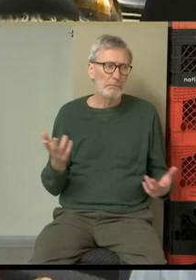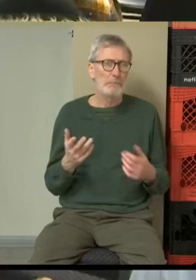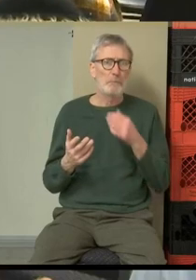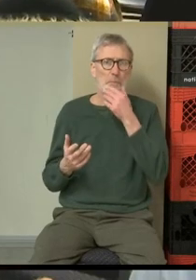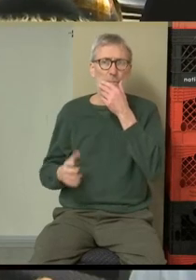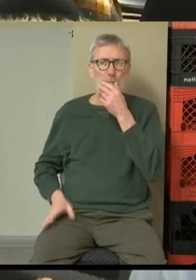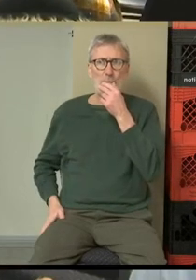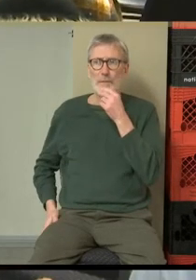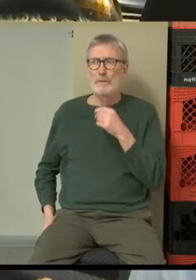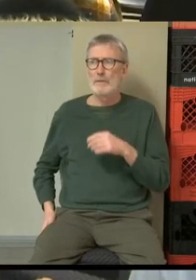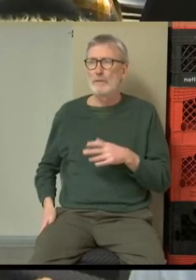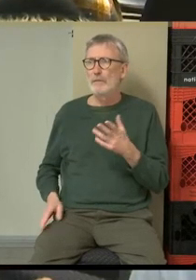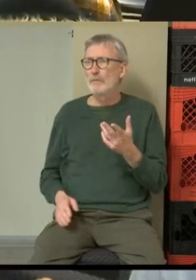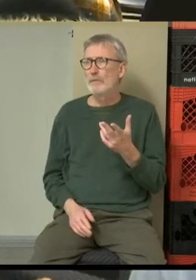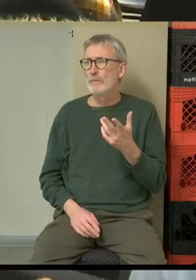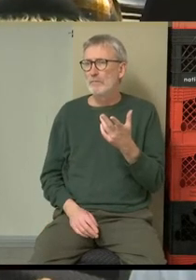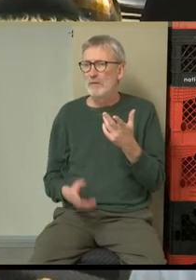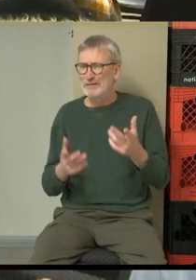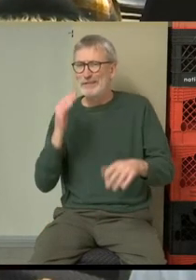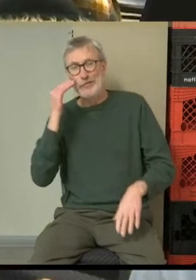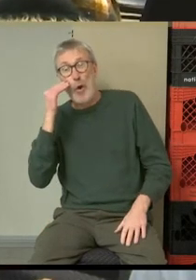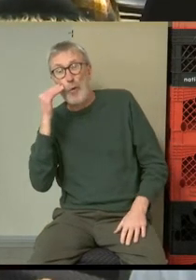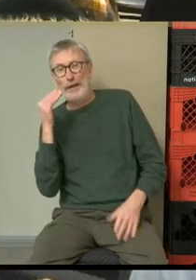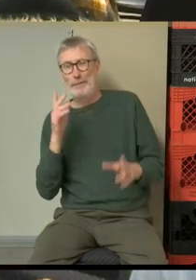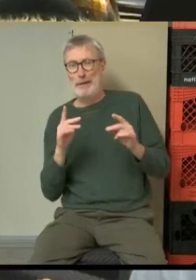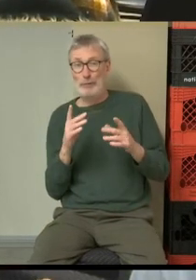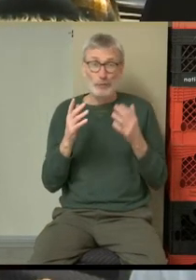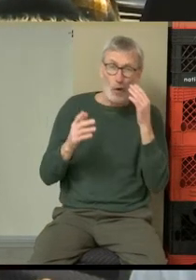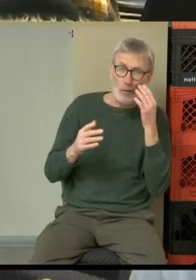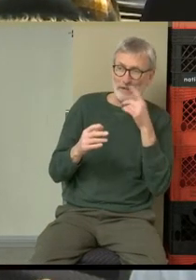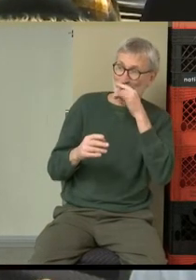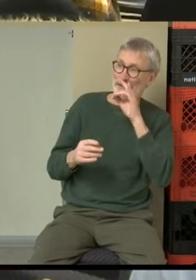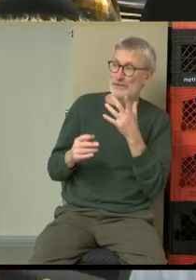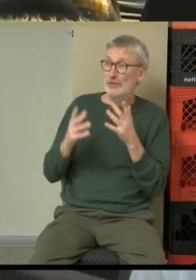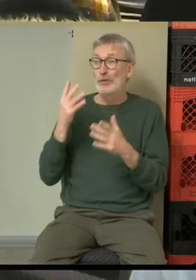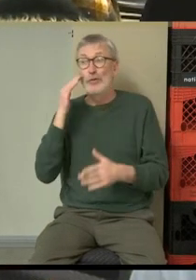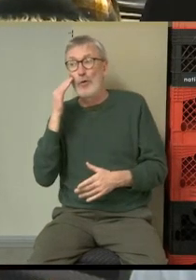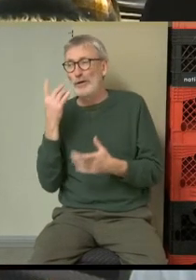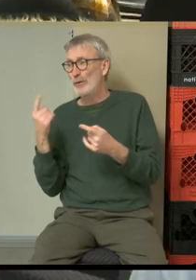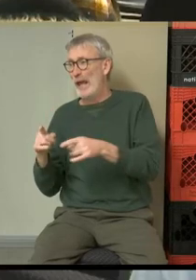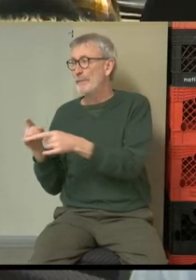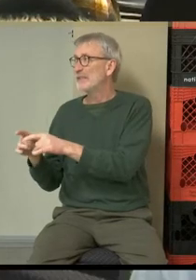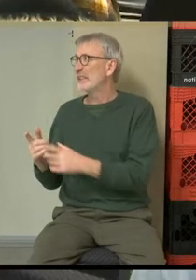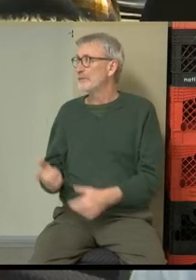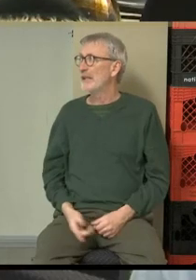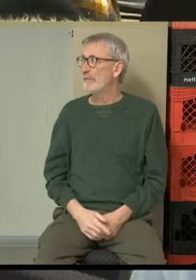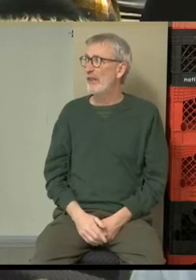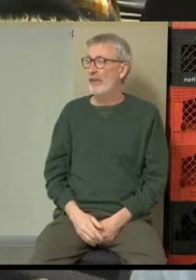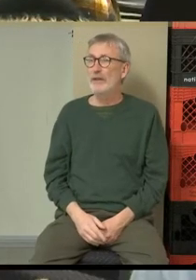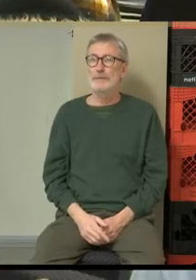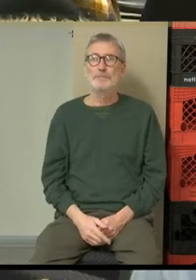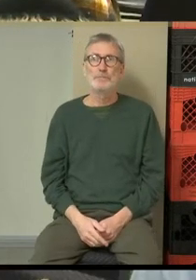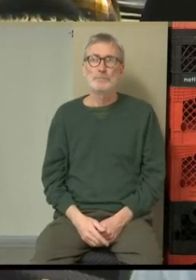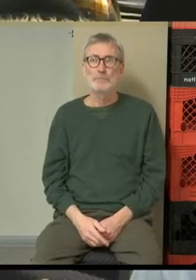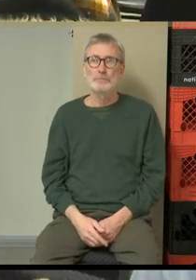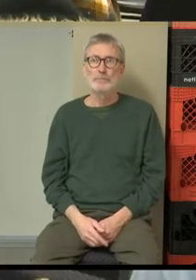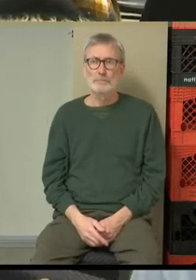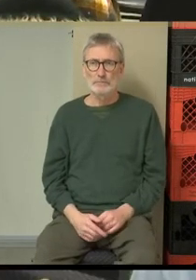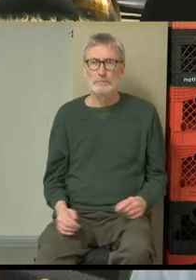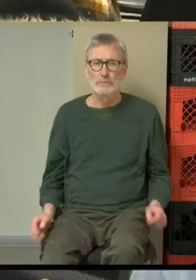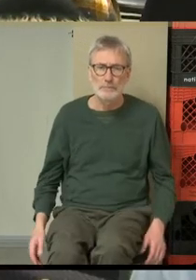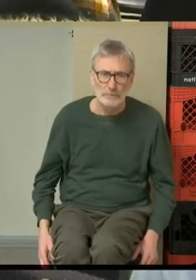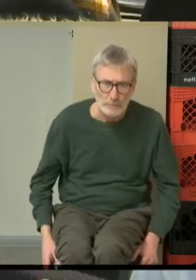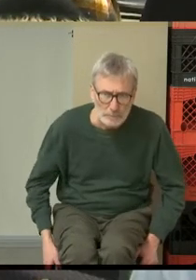just our surroundings, like just knowing the area and, you know, what goes on here in the city. So. Well, thank